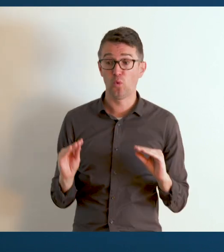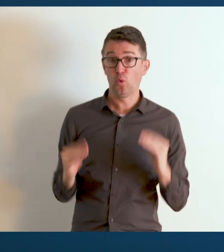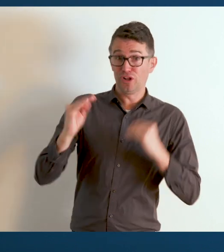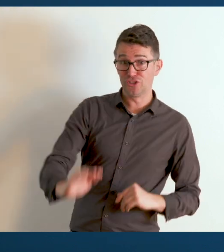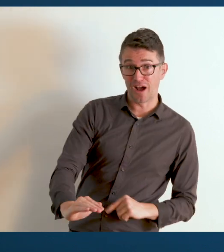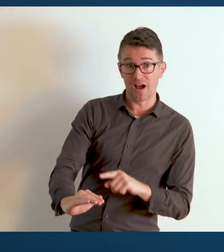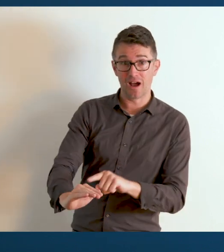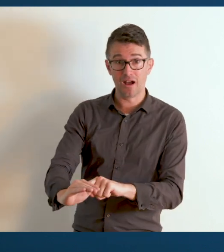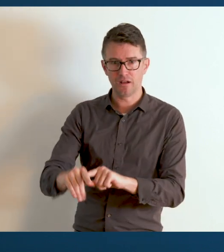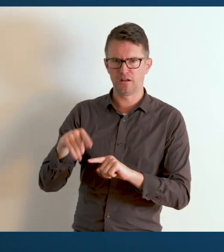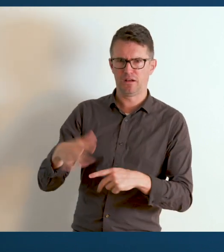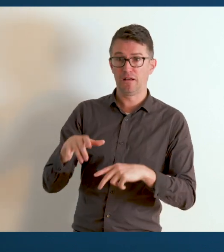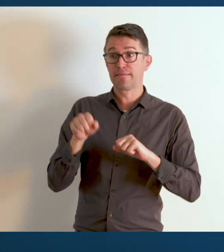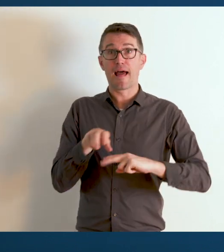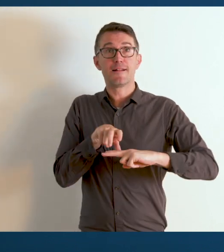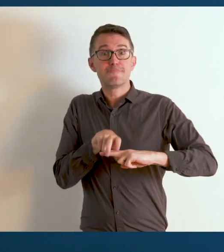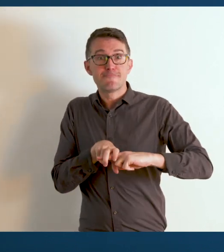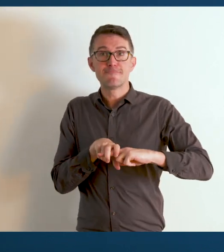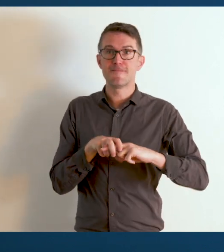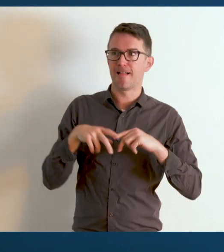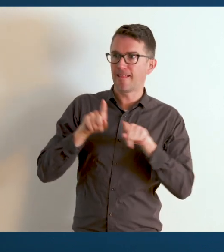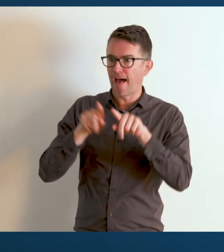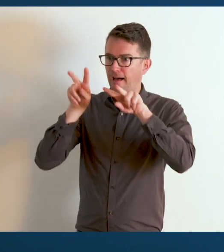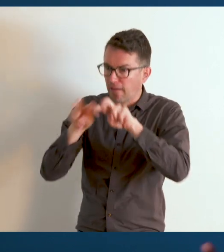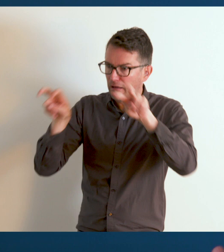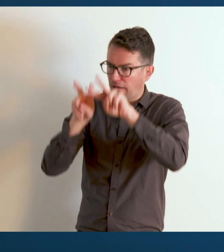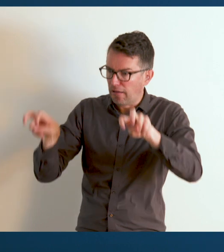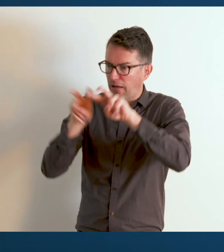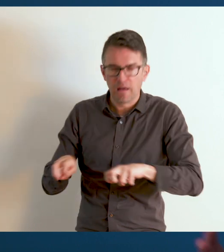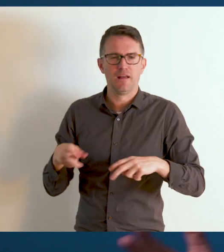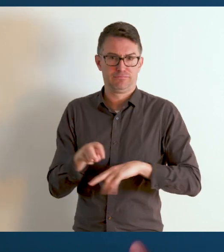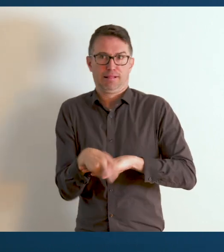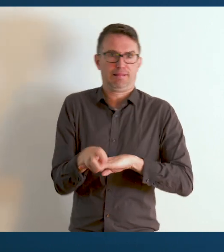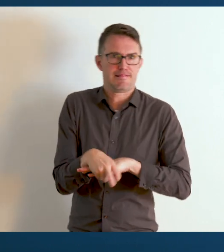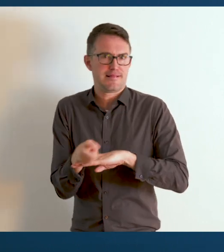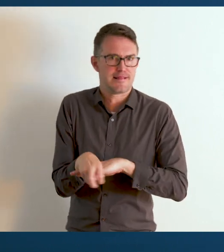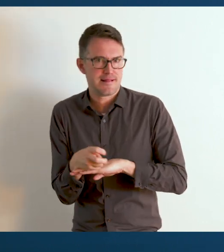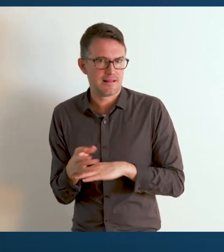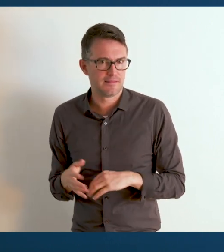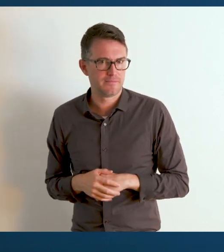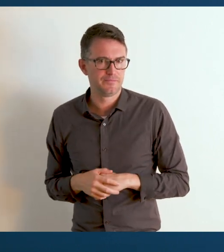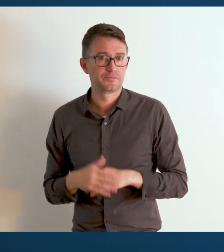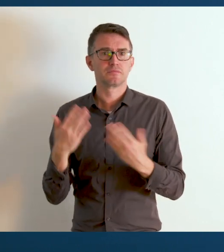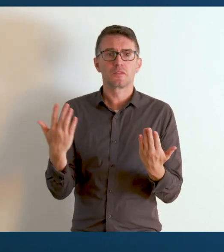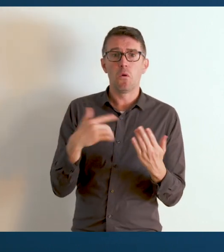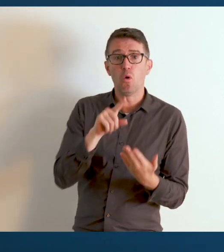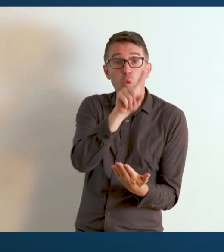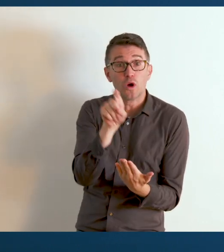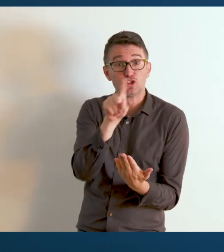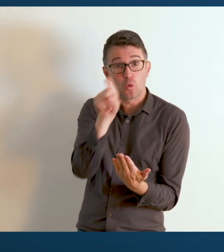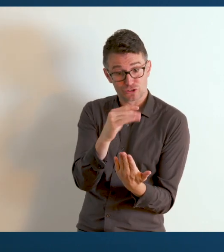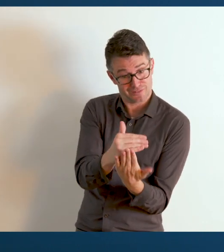to sit and go through a series of tests or questions or scales in order to monitor their